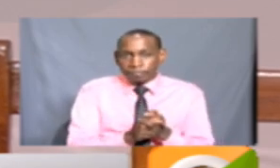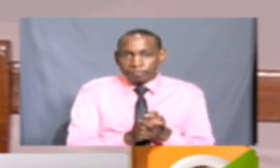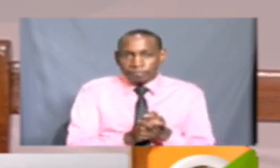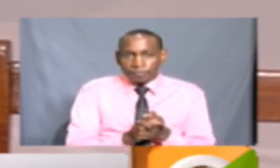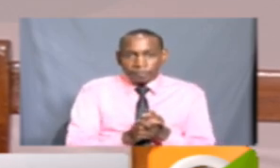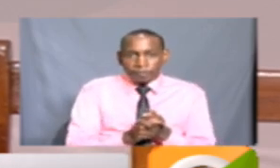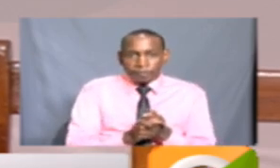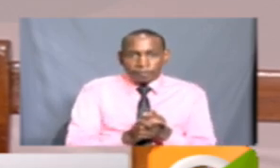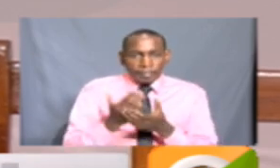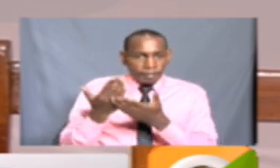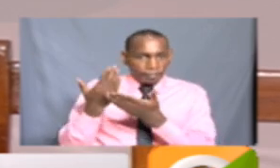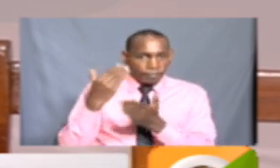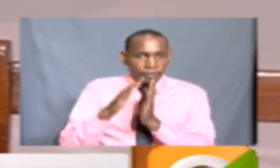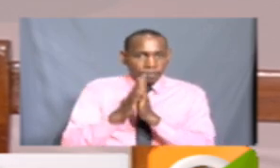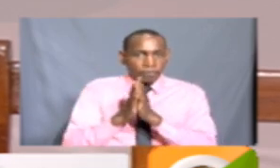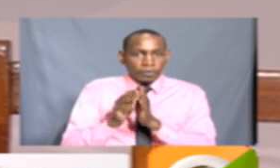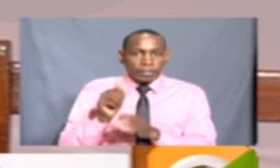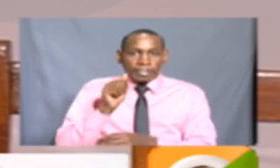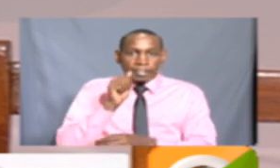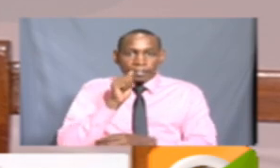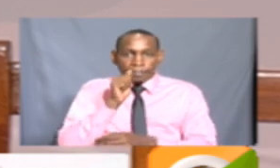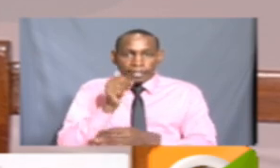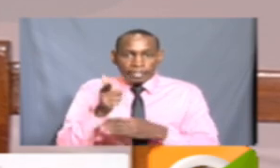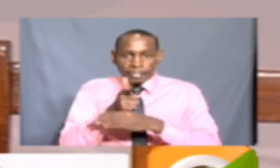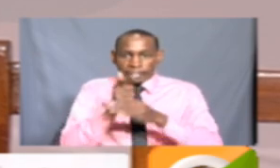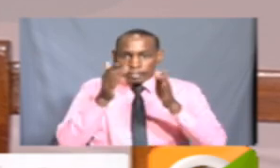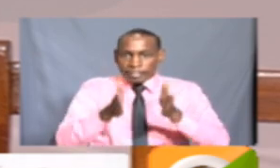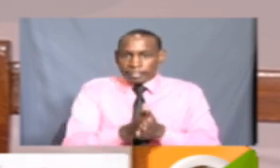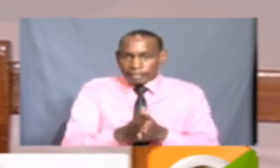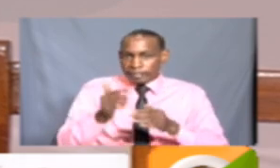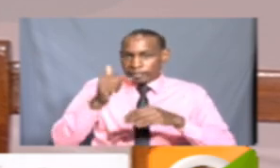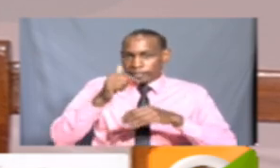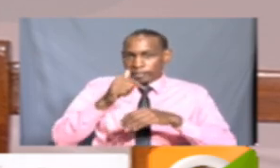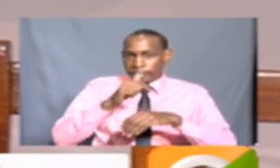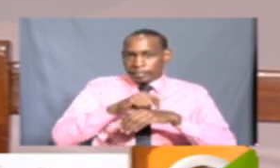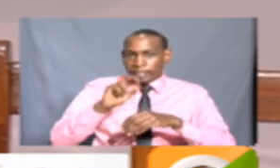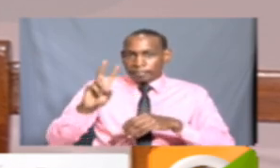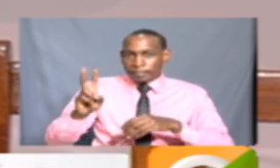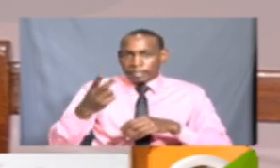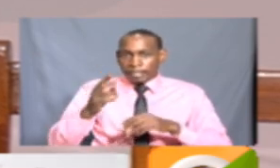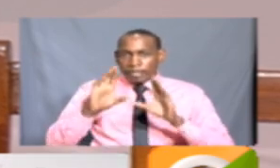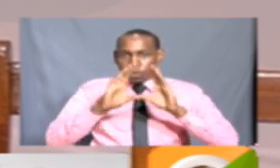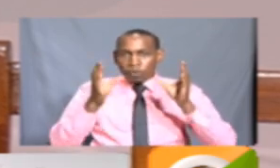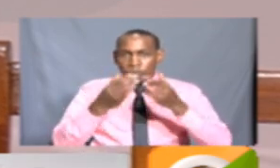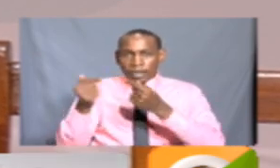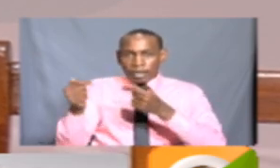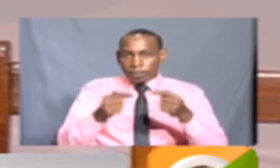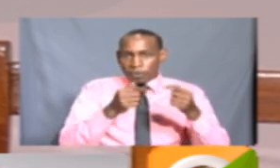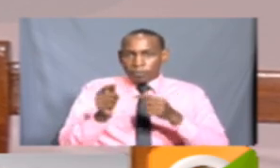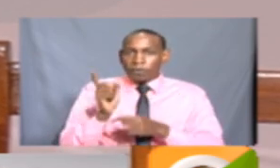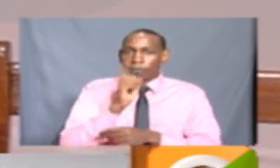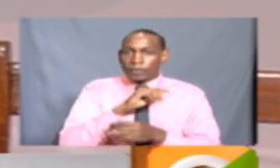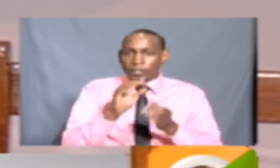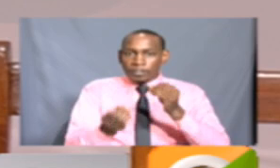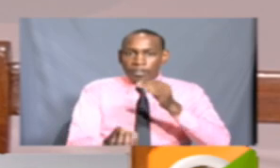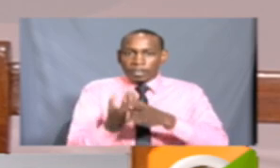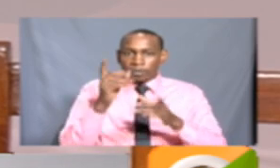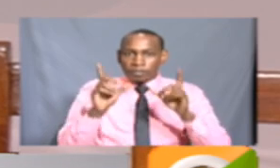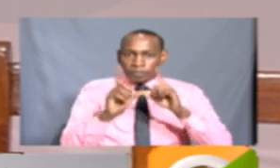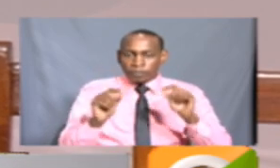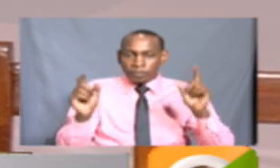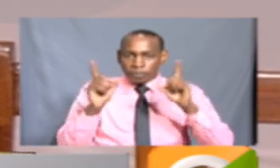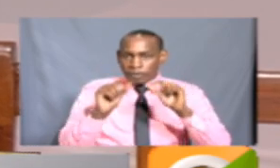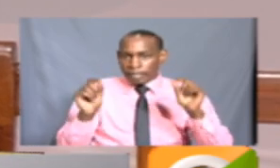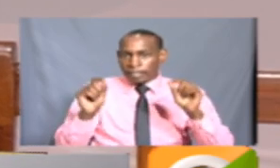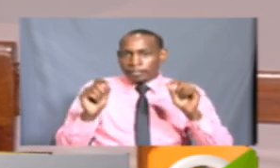British journalist who, towards the end of the Second World War, coined the expression of